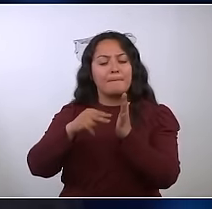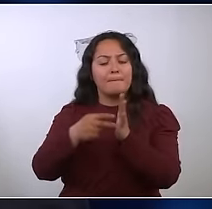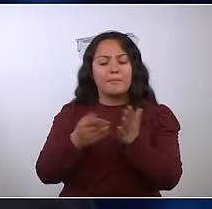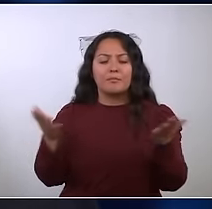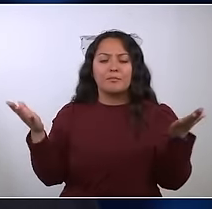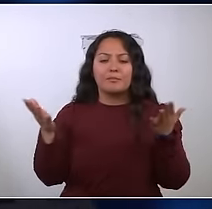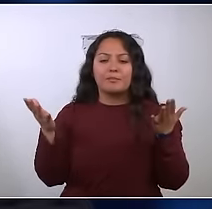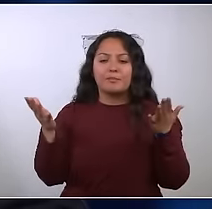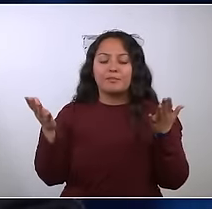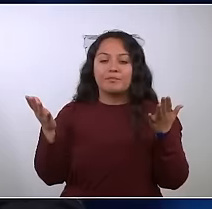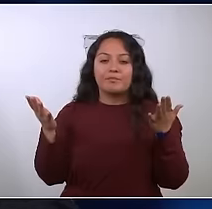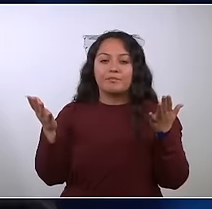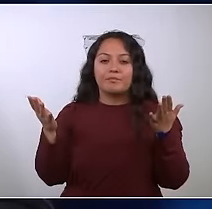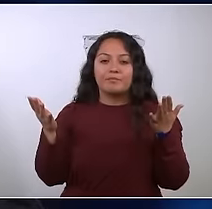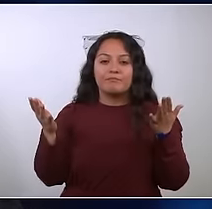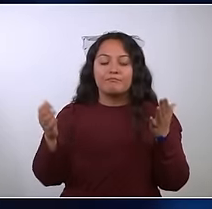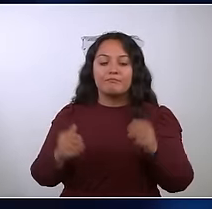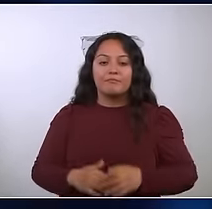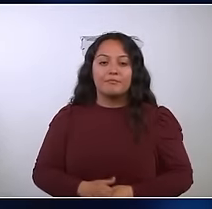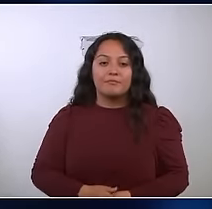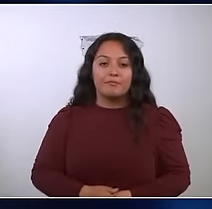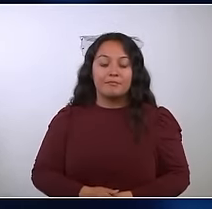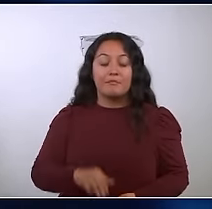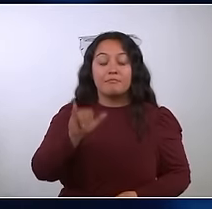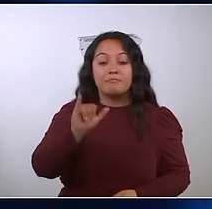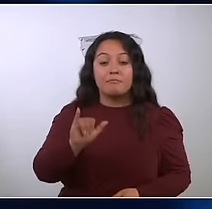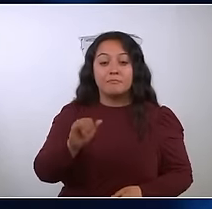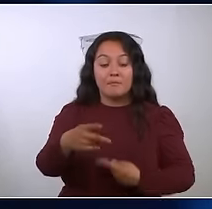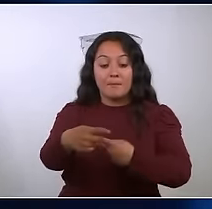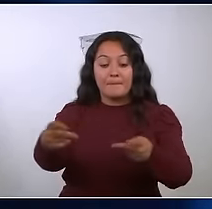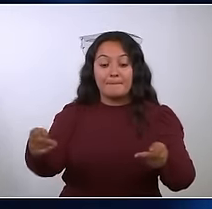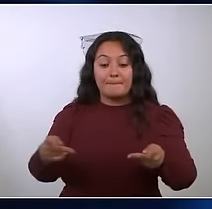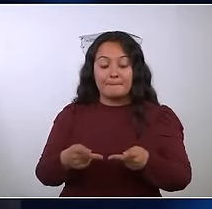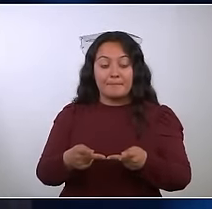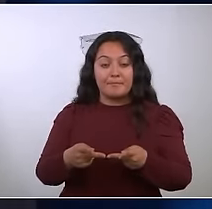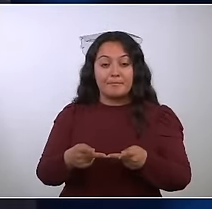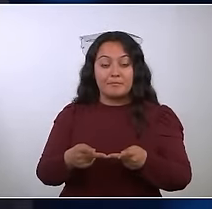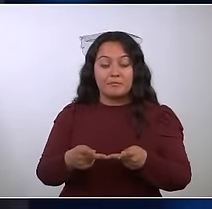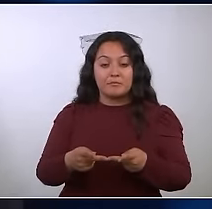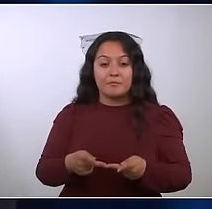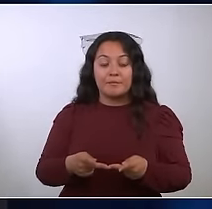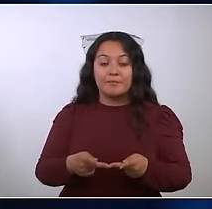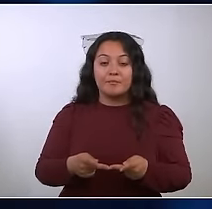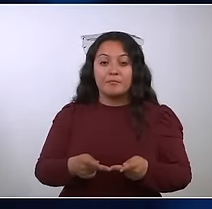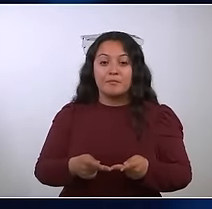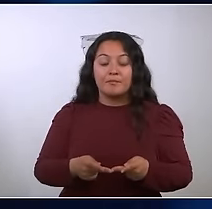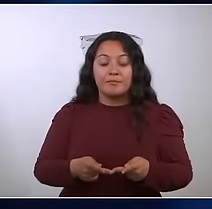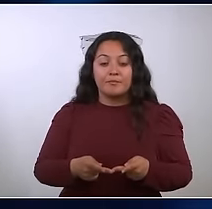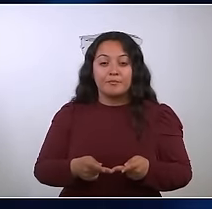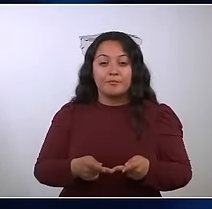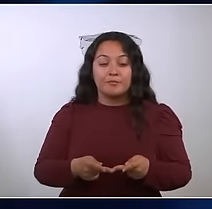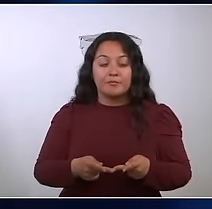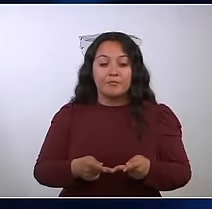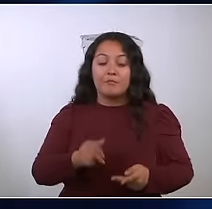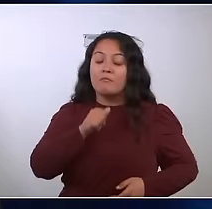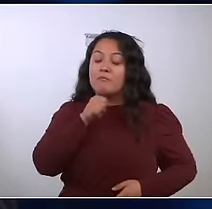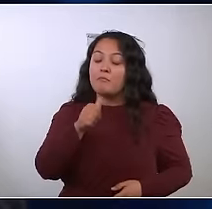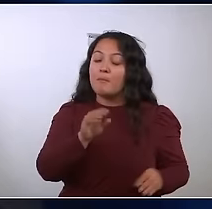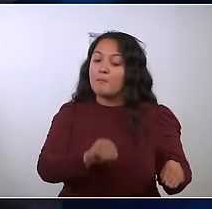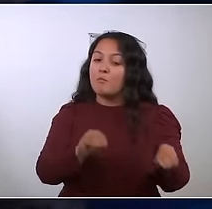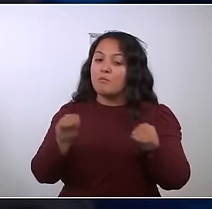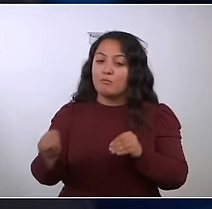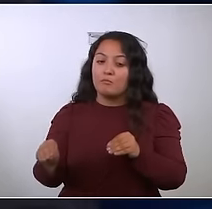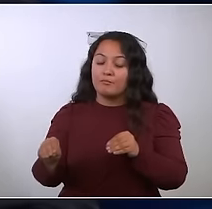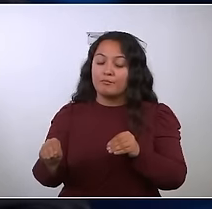ciudad por definición, is a permanent and densely settled es su lugar llena y permanente. Where the people